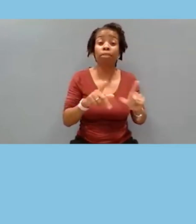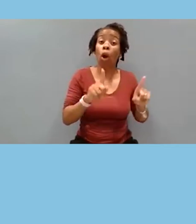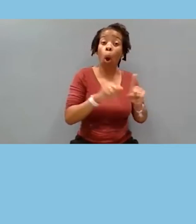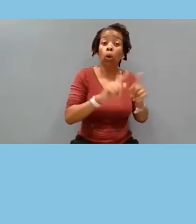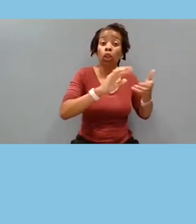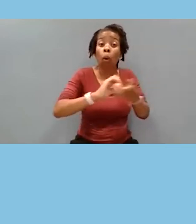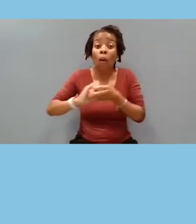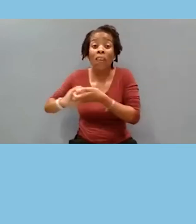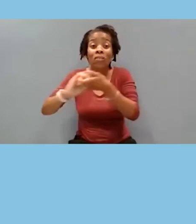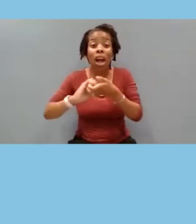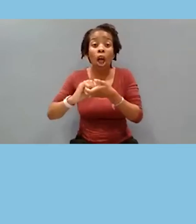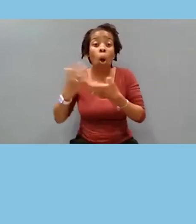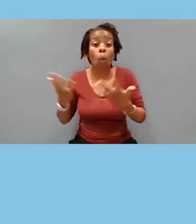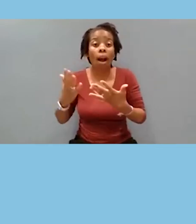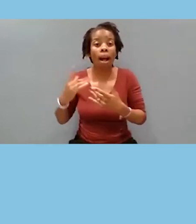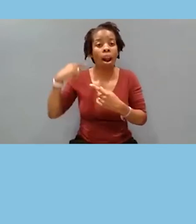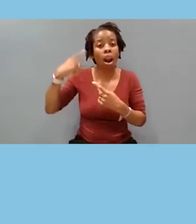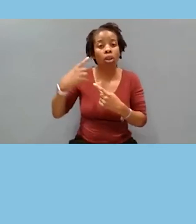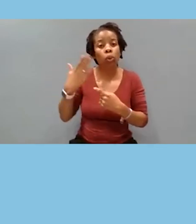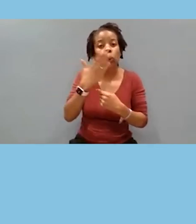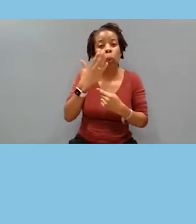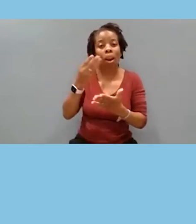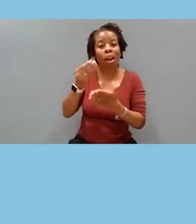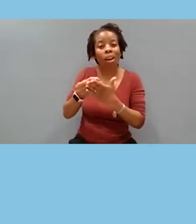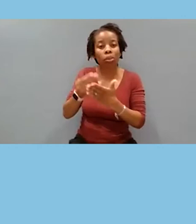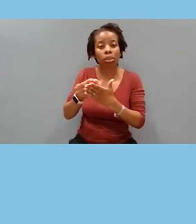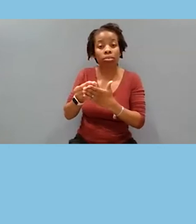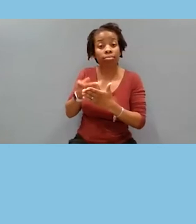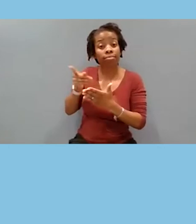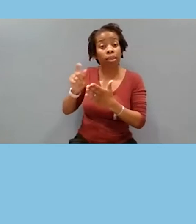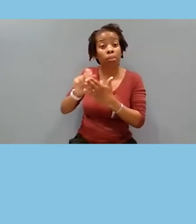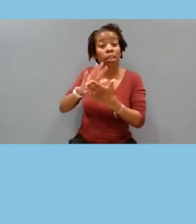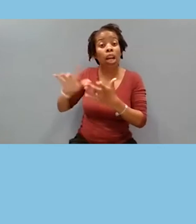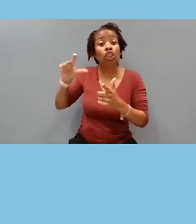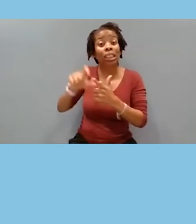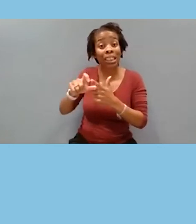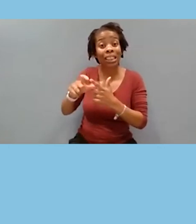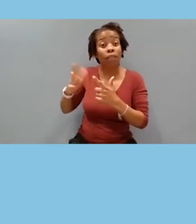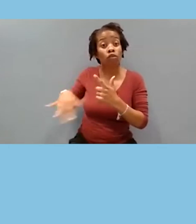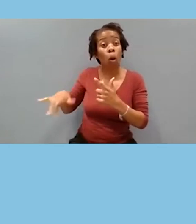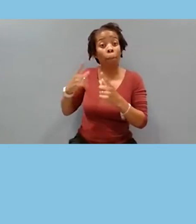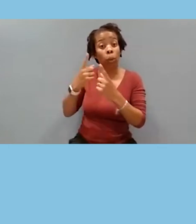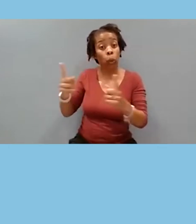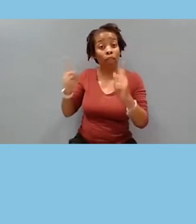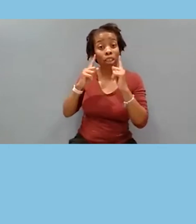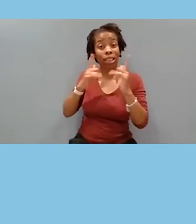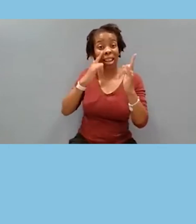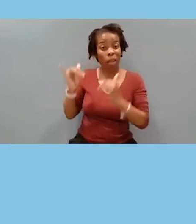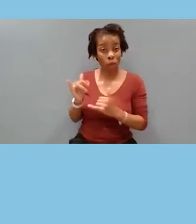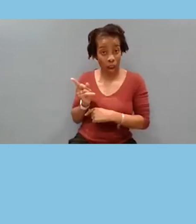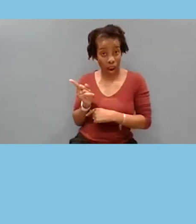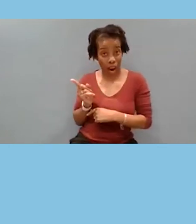School of Economics. She holds a PhD in communication from the University of California, San Diego, and is currently working on